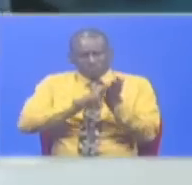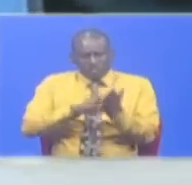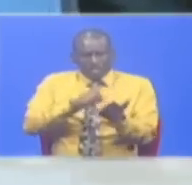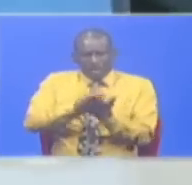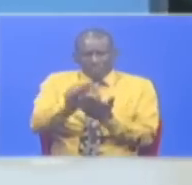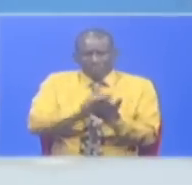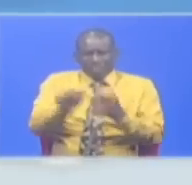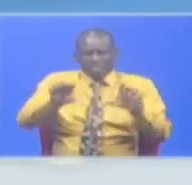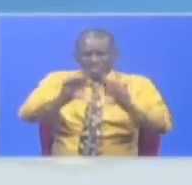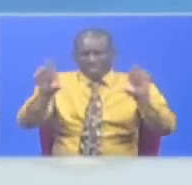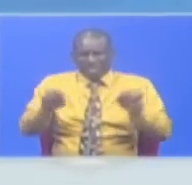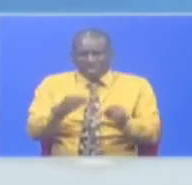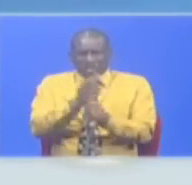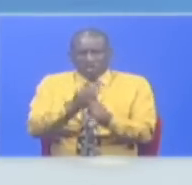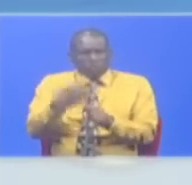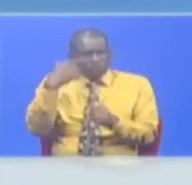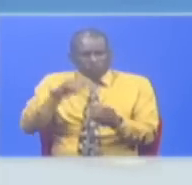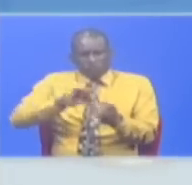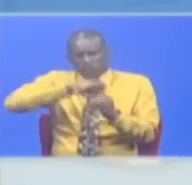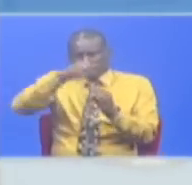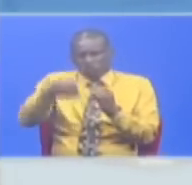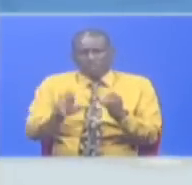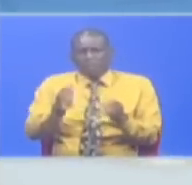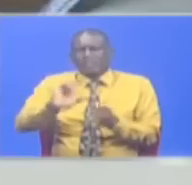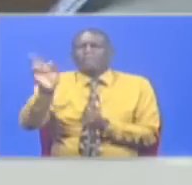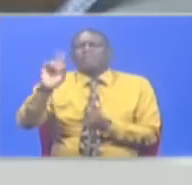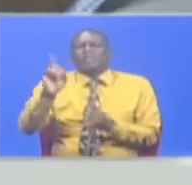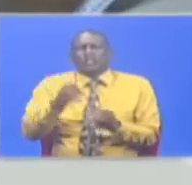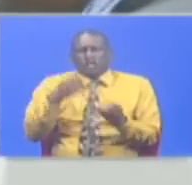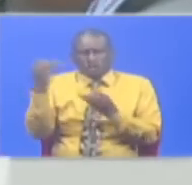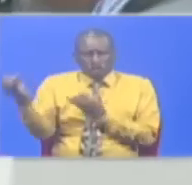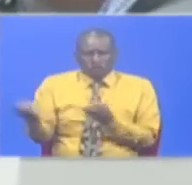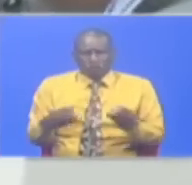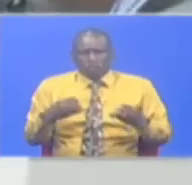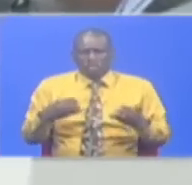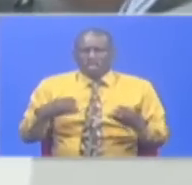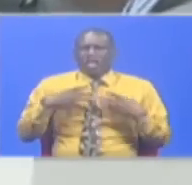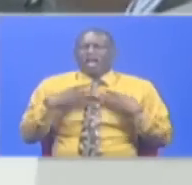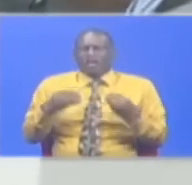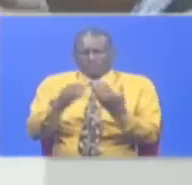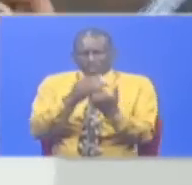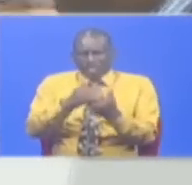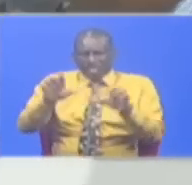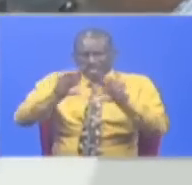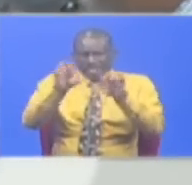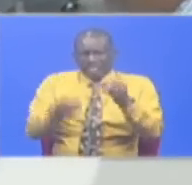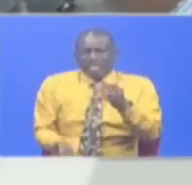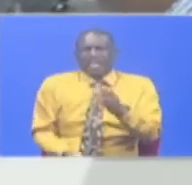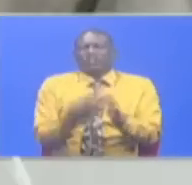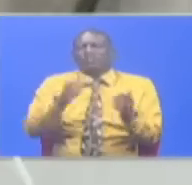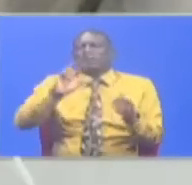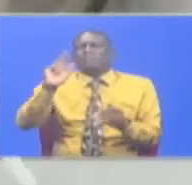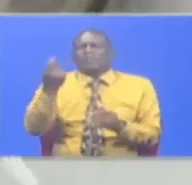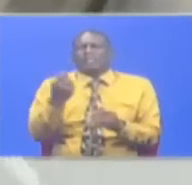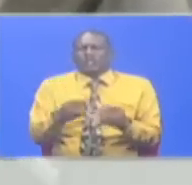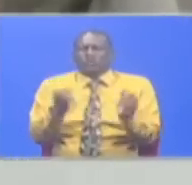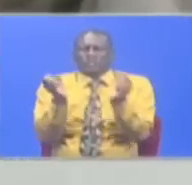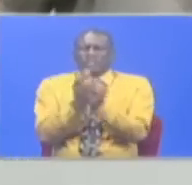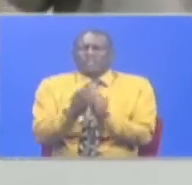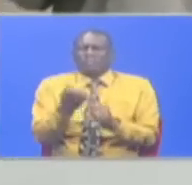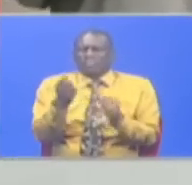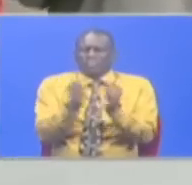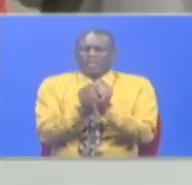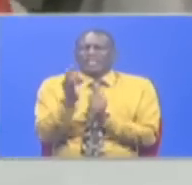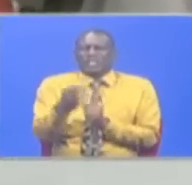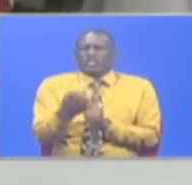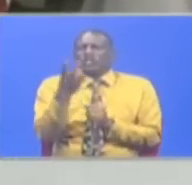cards used for insurance, but the ministry introduced the Afya Care cards, launched by the president on December